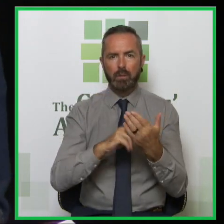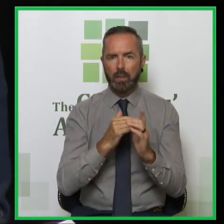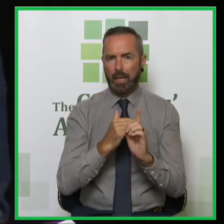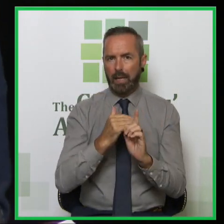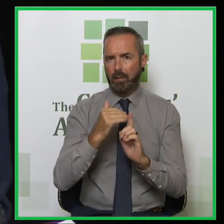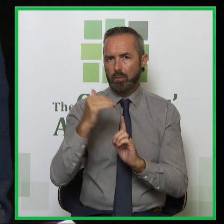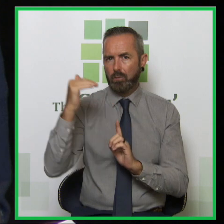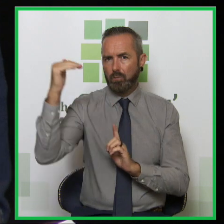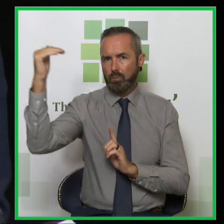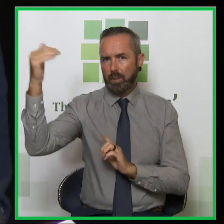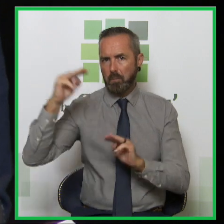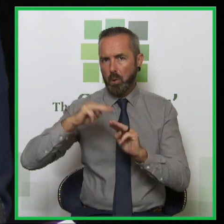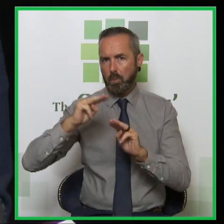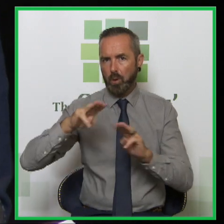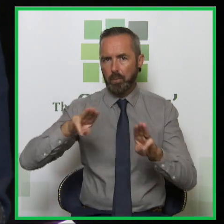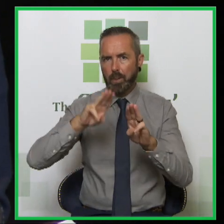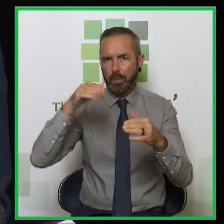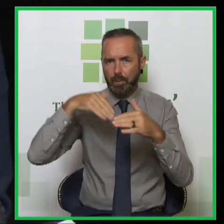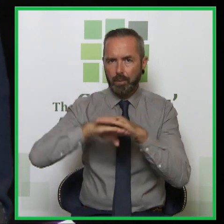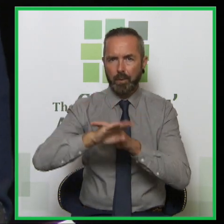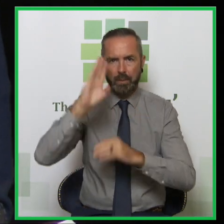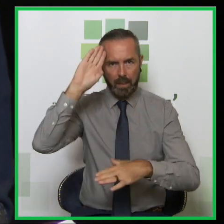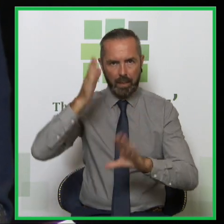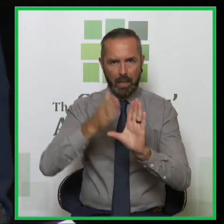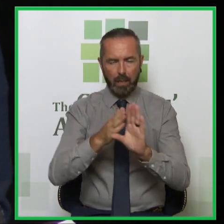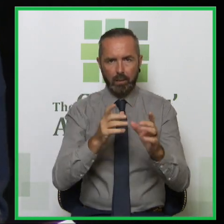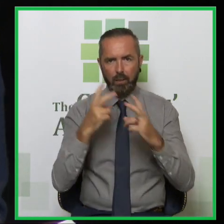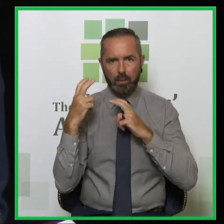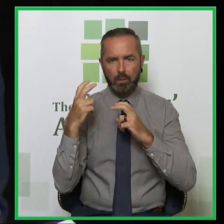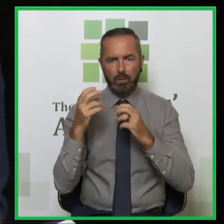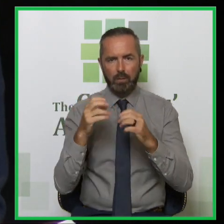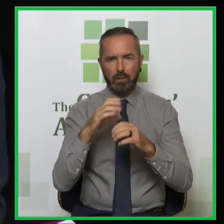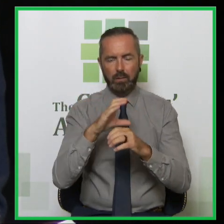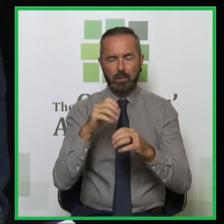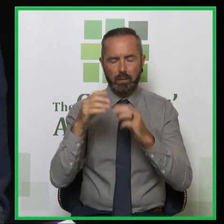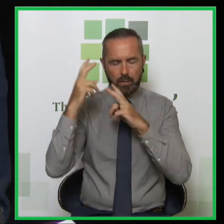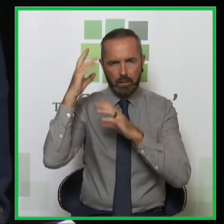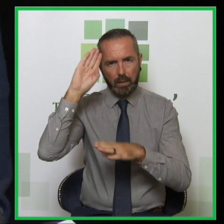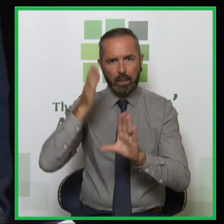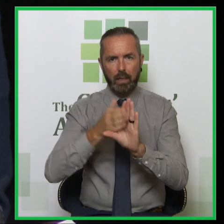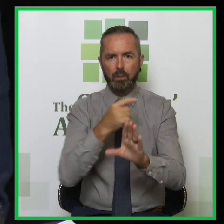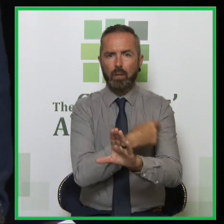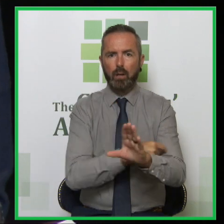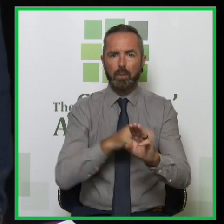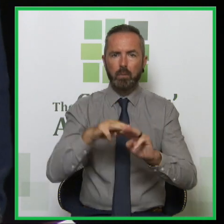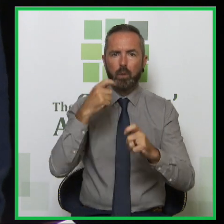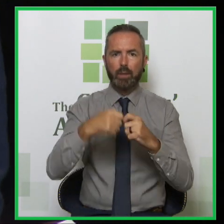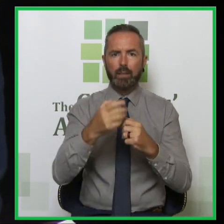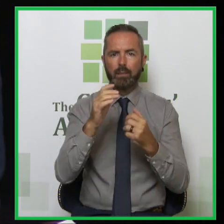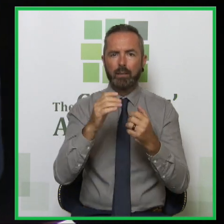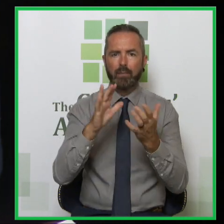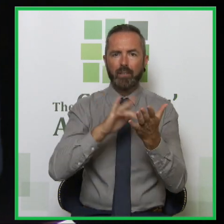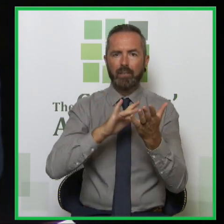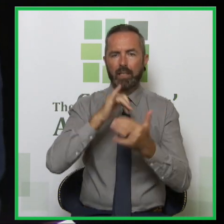to psychiatric services associated with drug-related causes over the last decade and a half. The